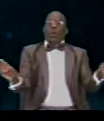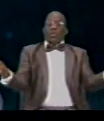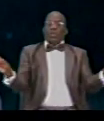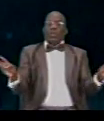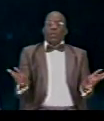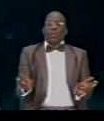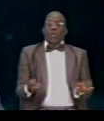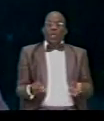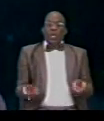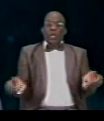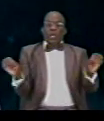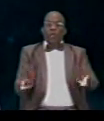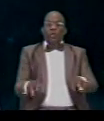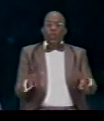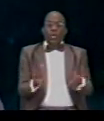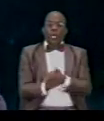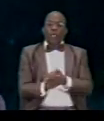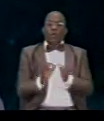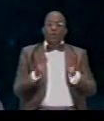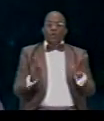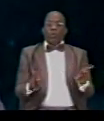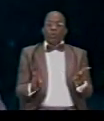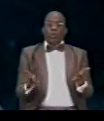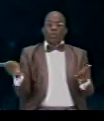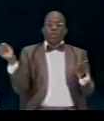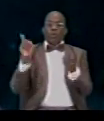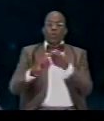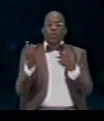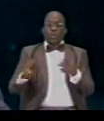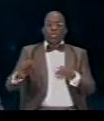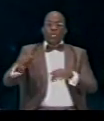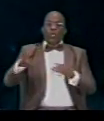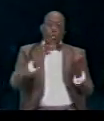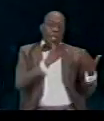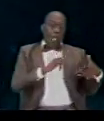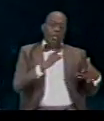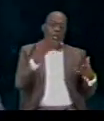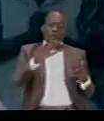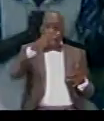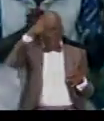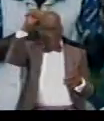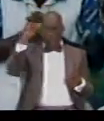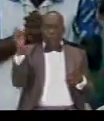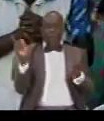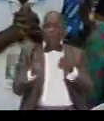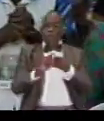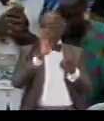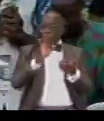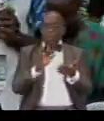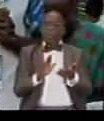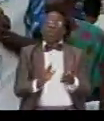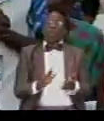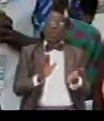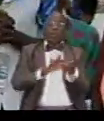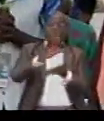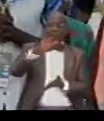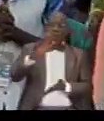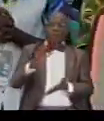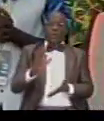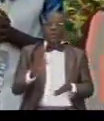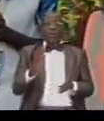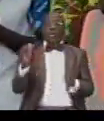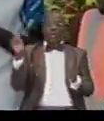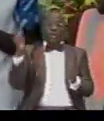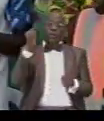that access to the hearts and the homes of men will be magnified. Remember, the GCK Daily is going out on